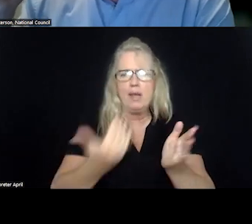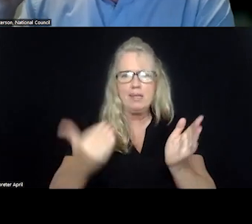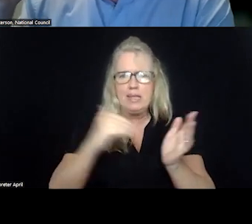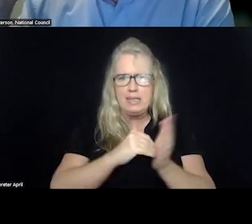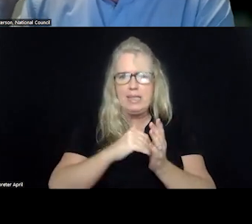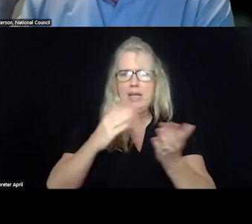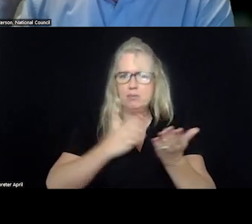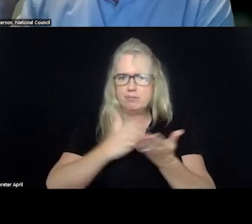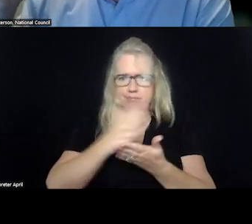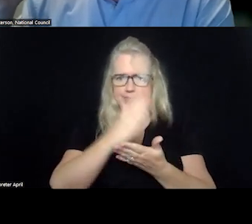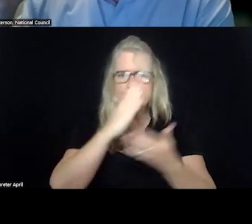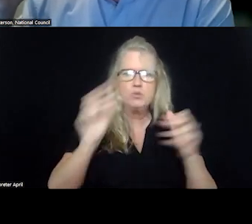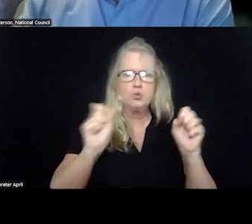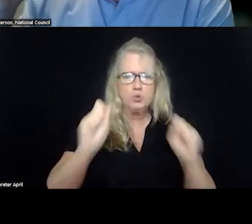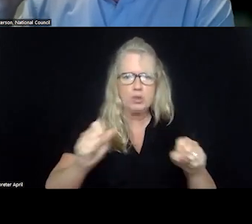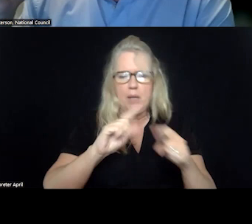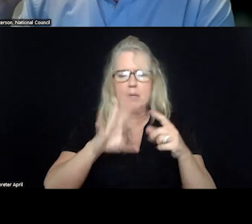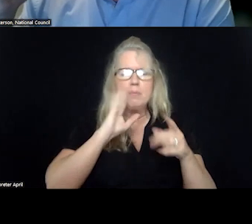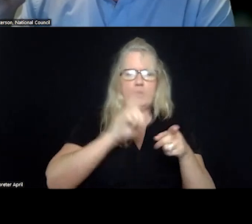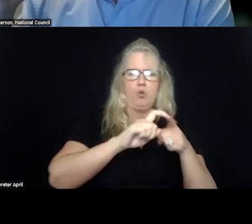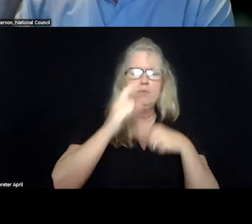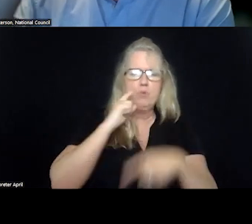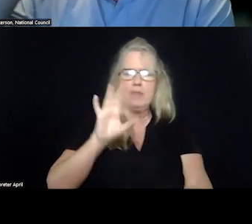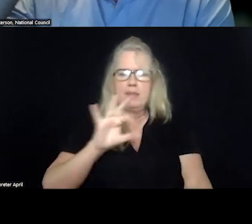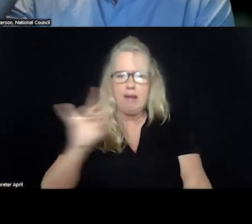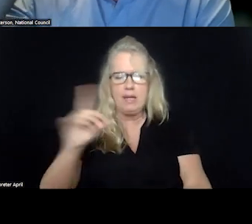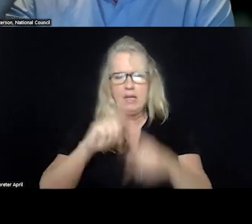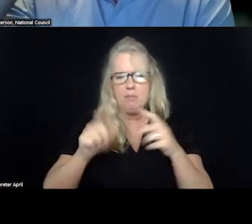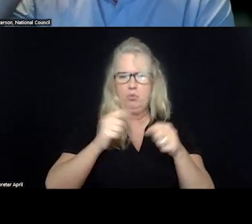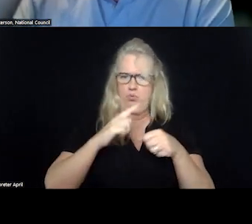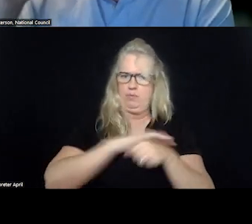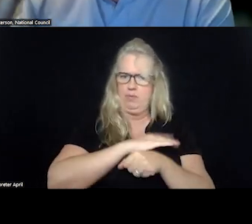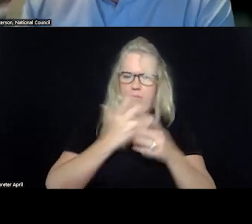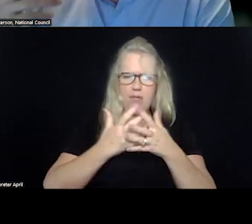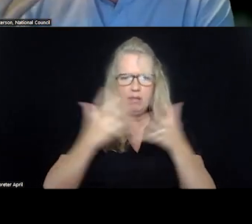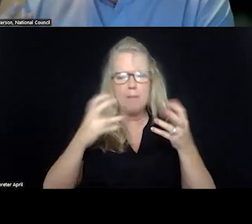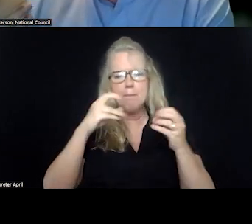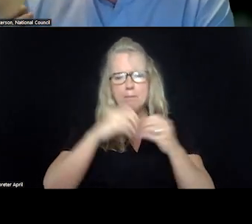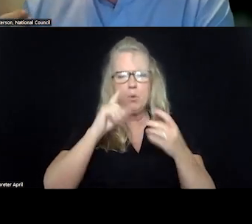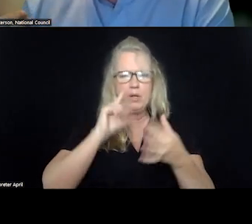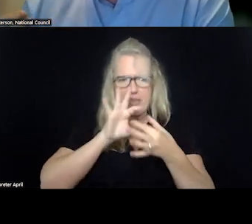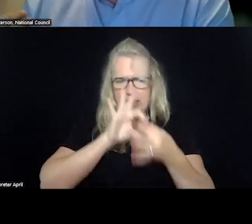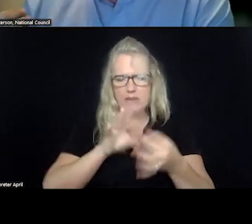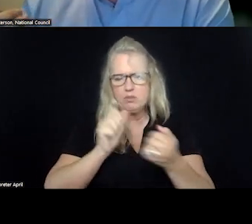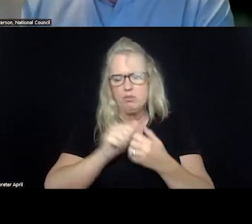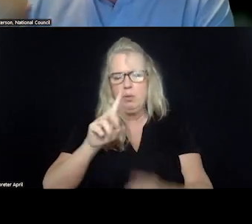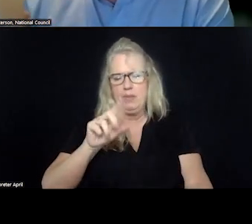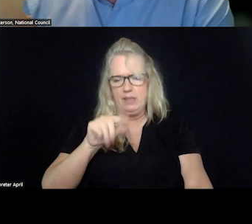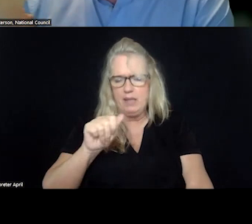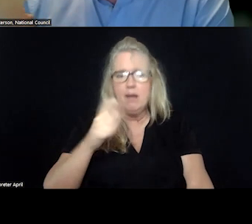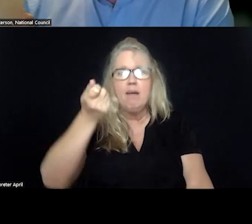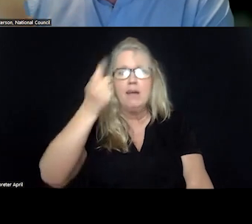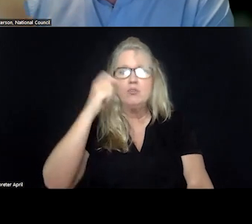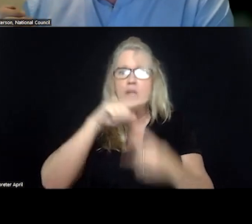to financially cover costs around 988 and be able to provide a lot more connectivity around data and such. The other